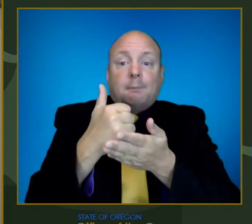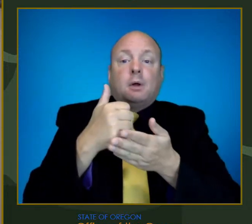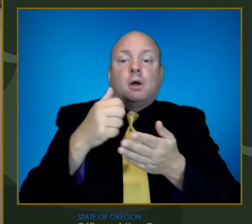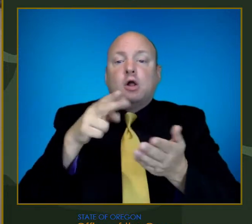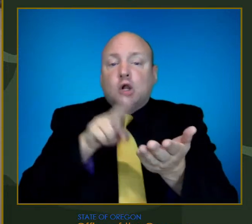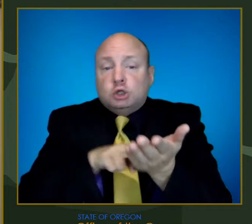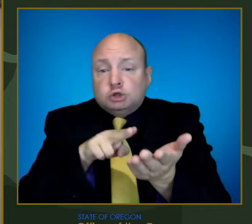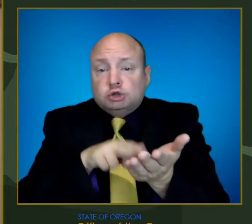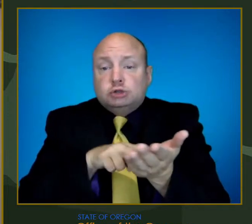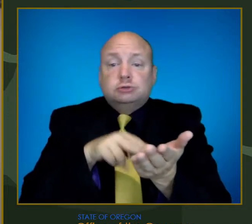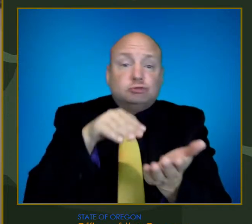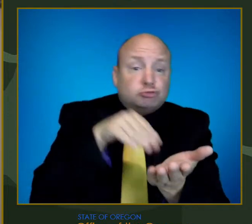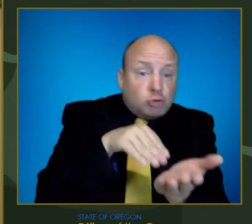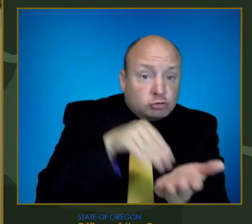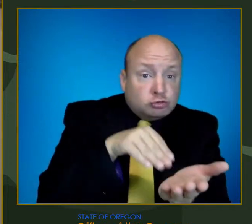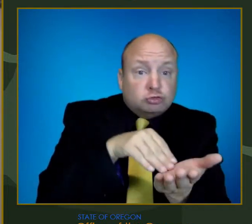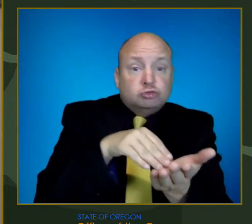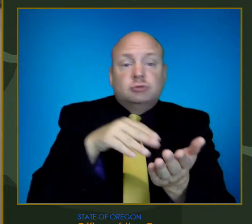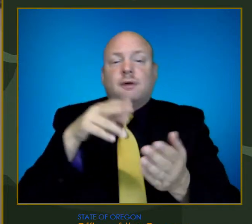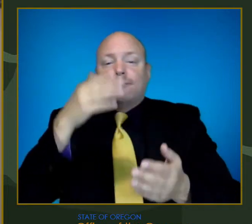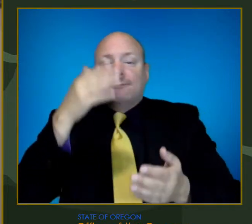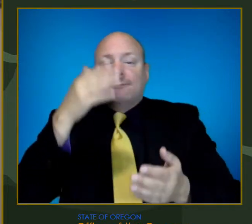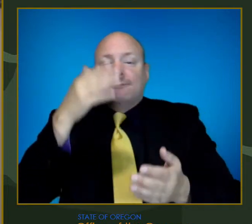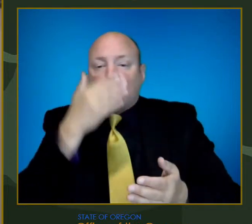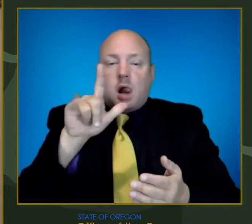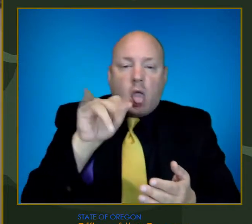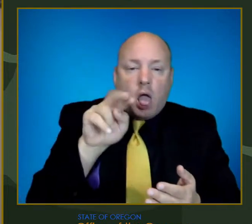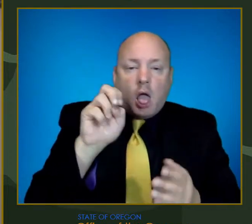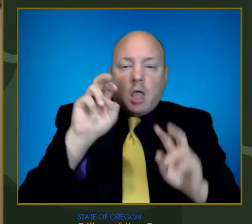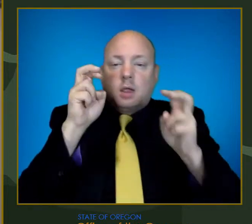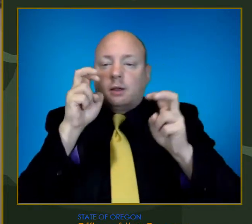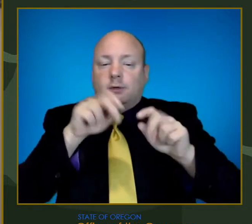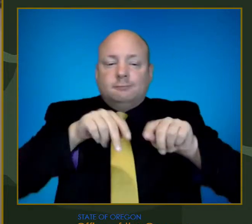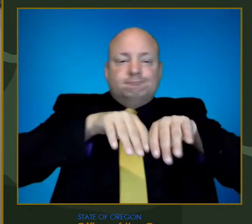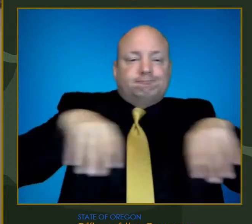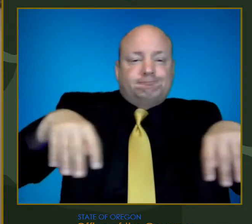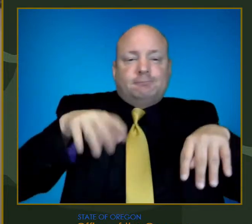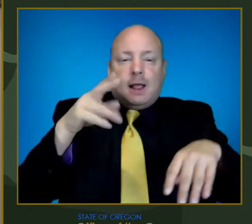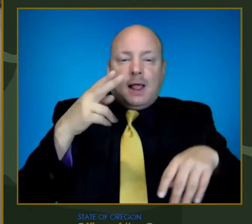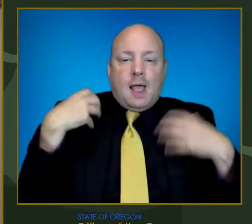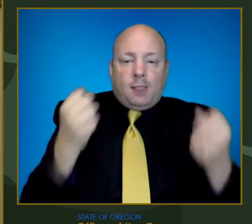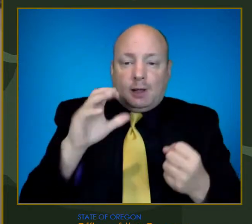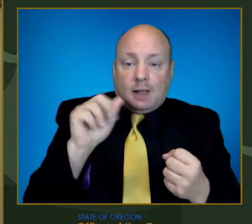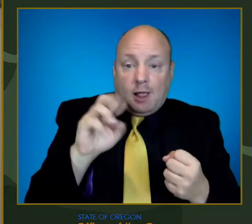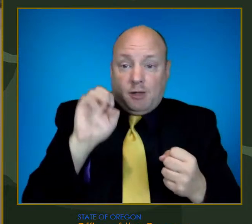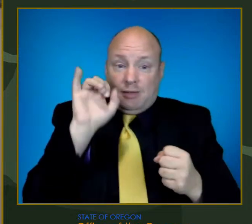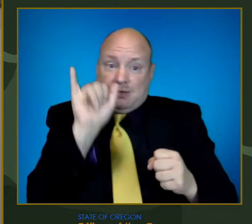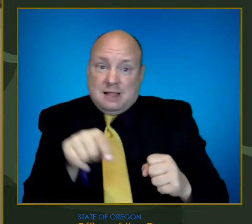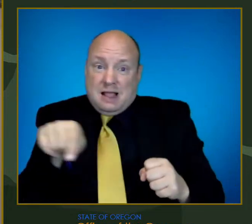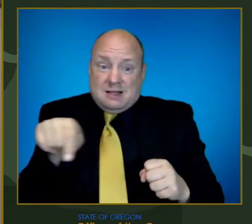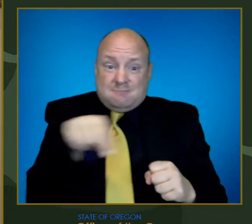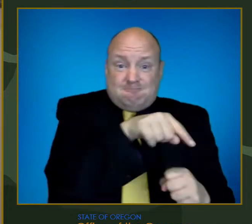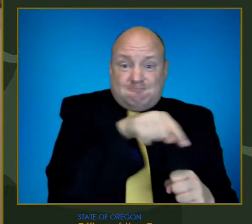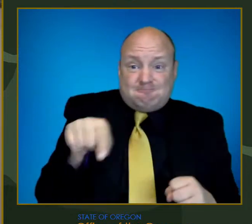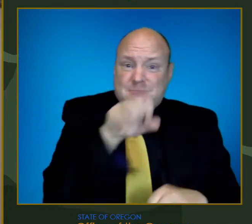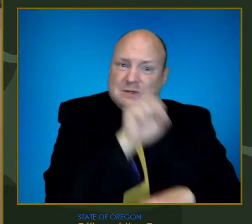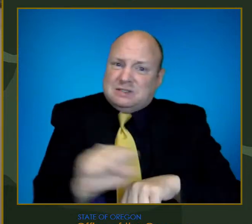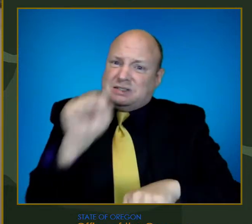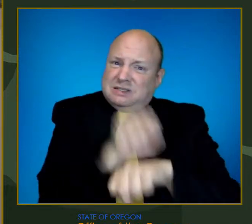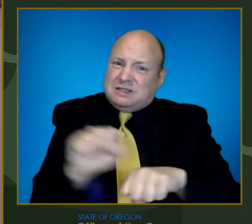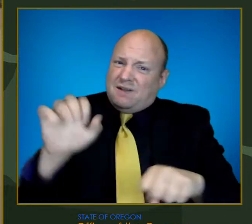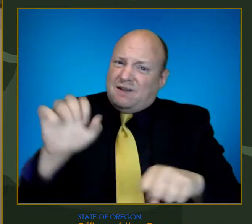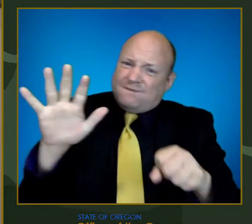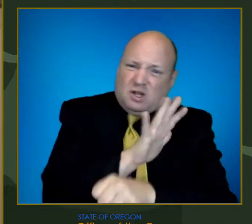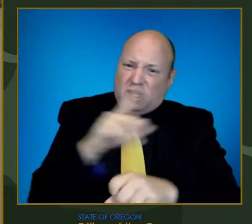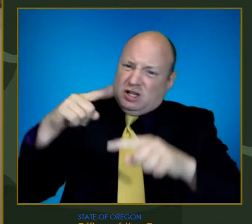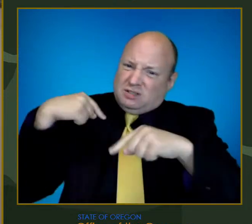and healthcare workers have been on the front lines of this pandemic in full PPE for